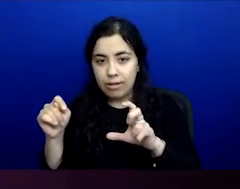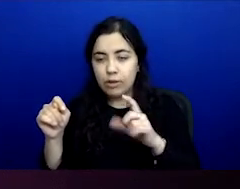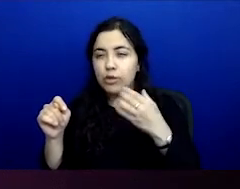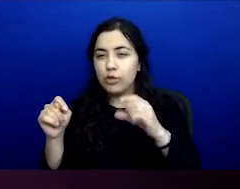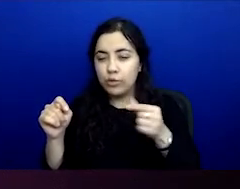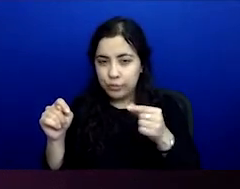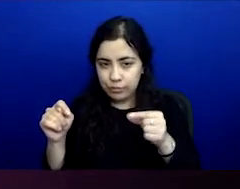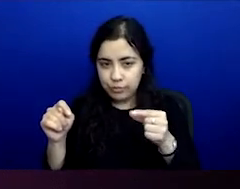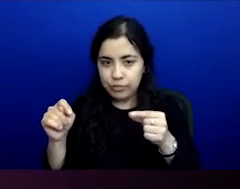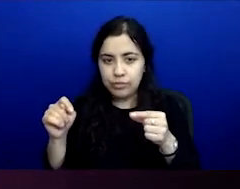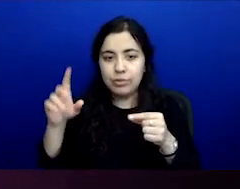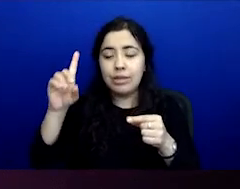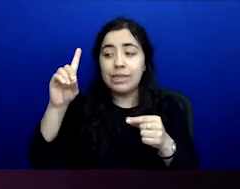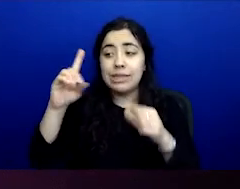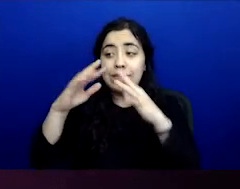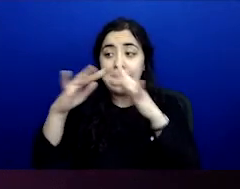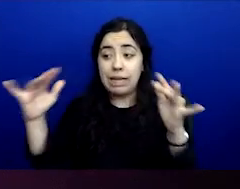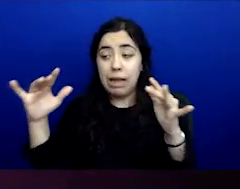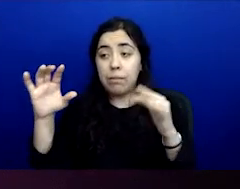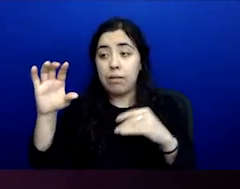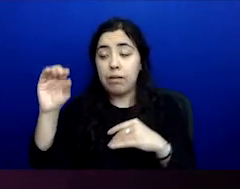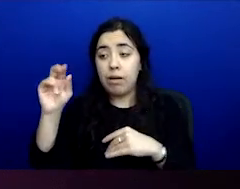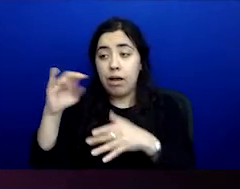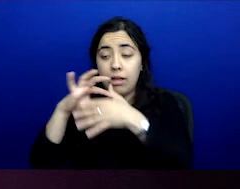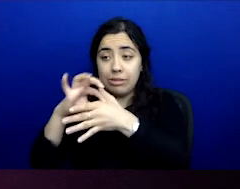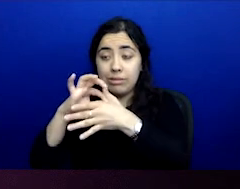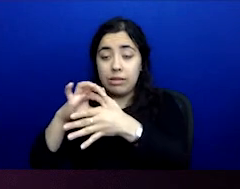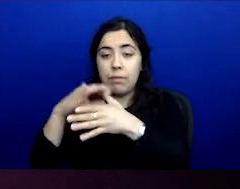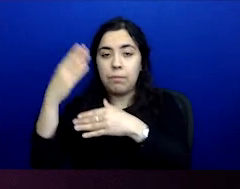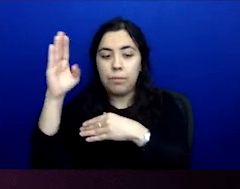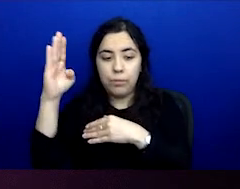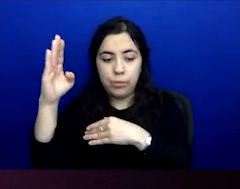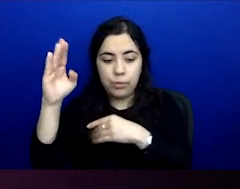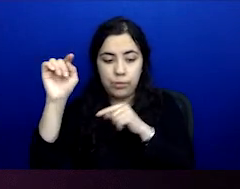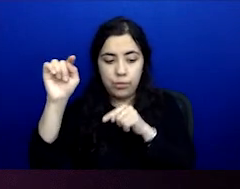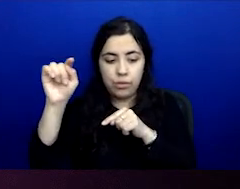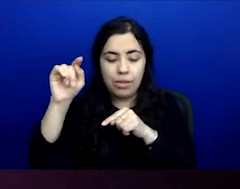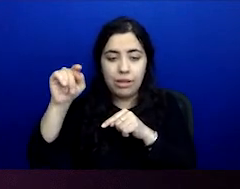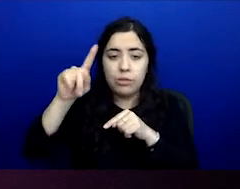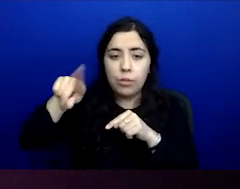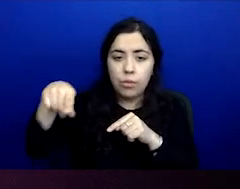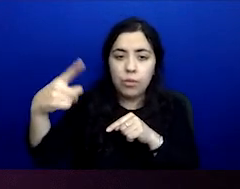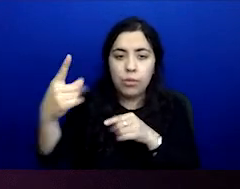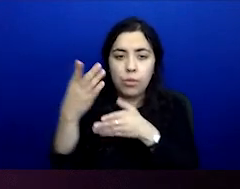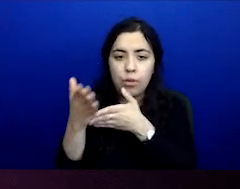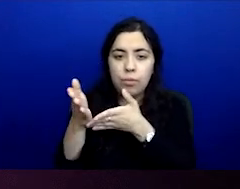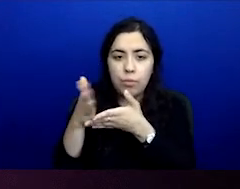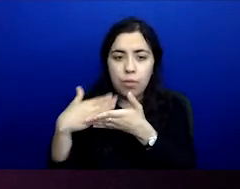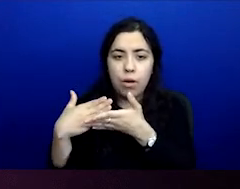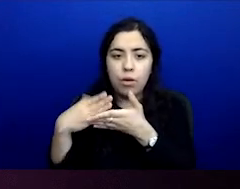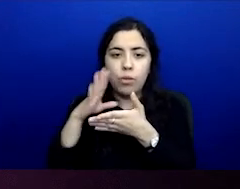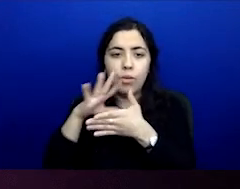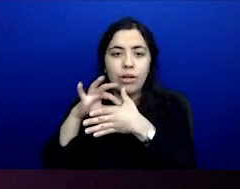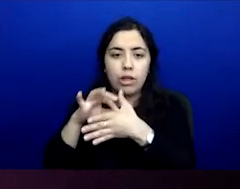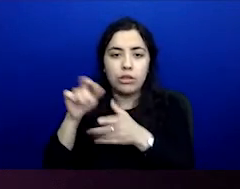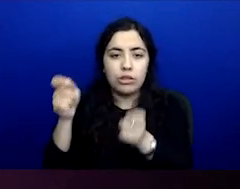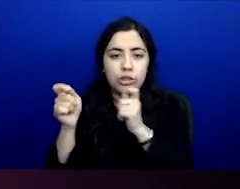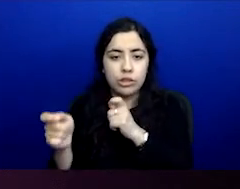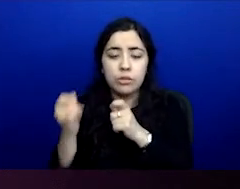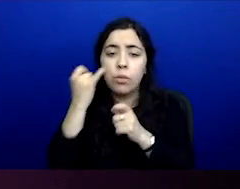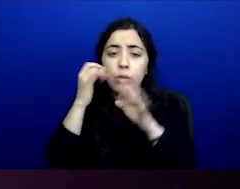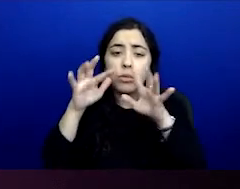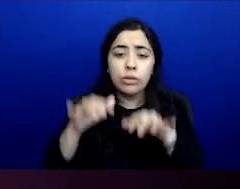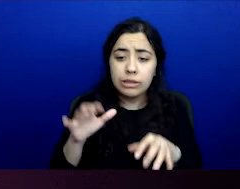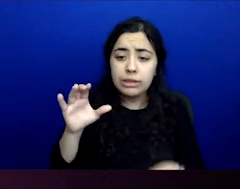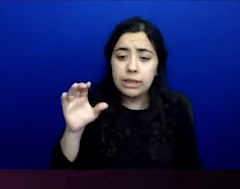So that's the only part that's gonna have some kind of invalidation or content's gonna change. So let's say we go to our CMS, we